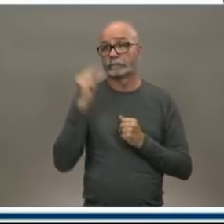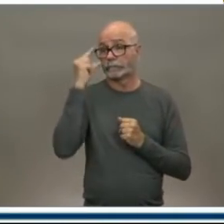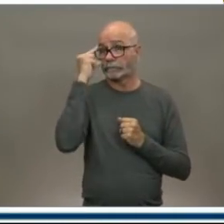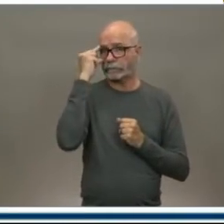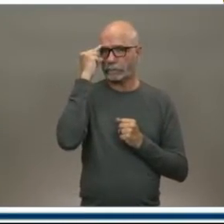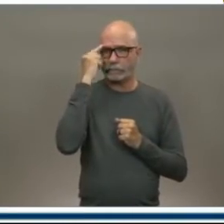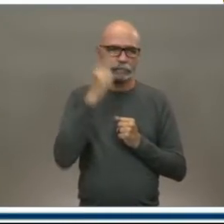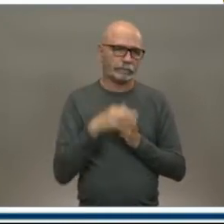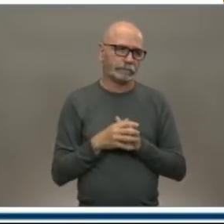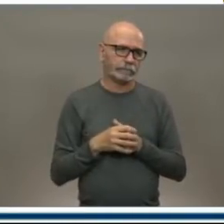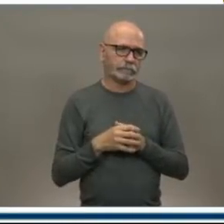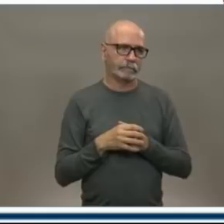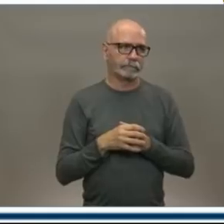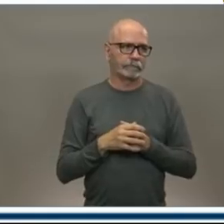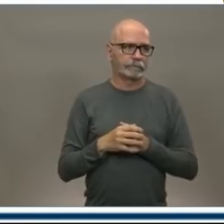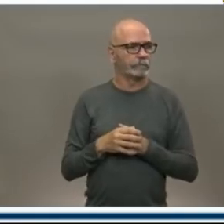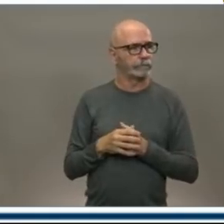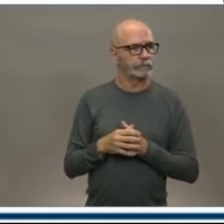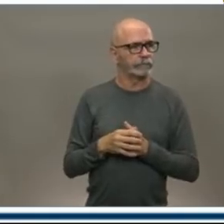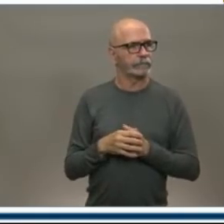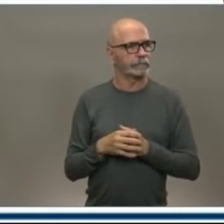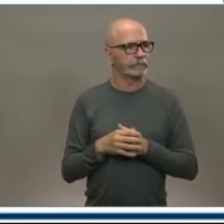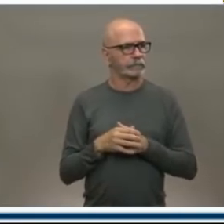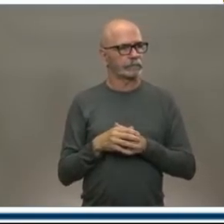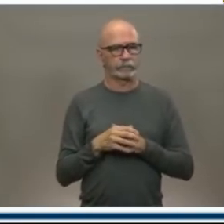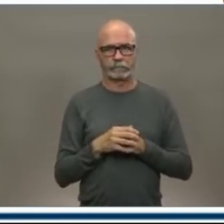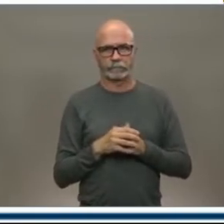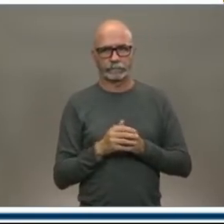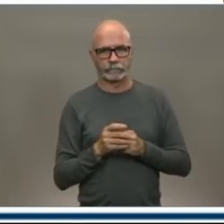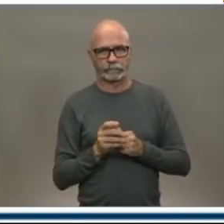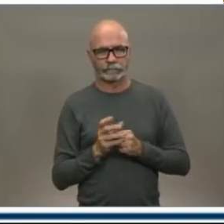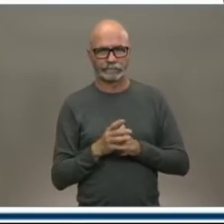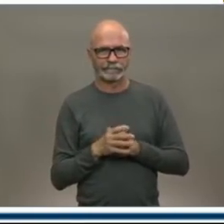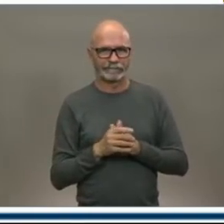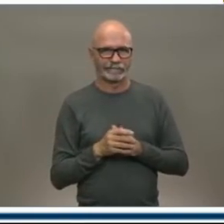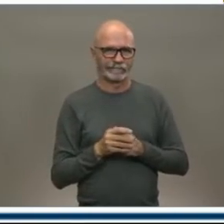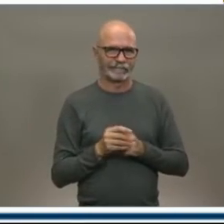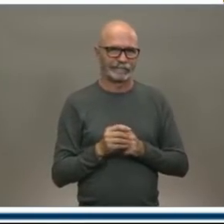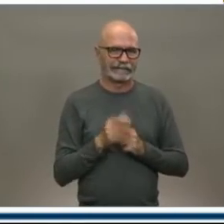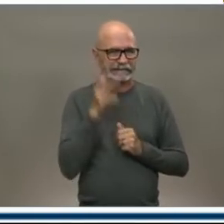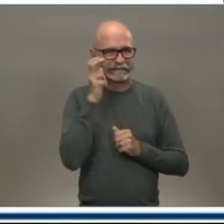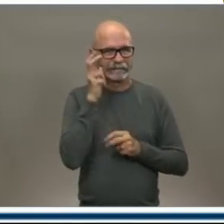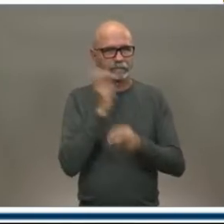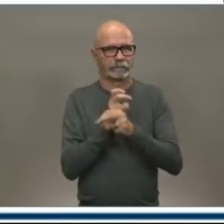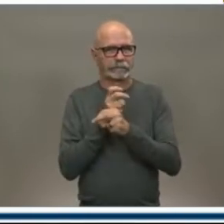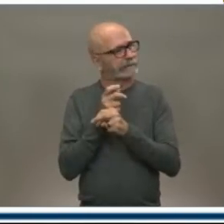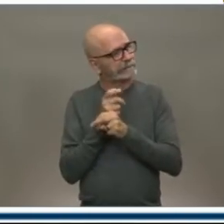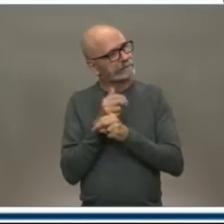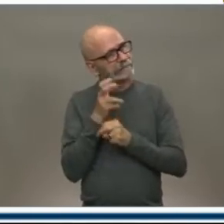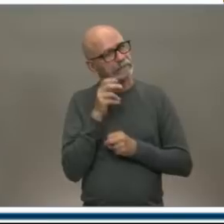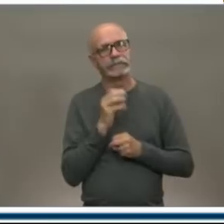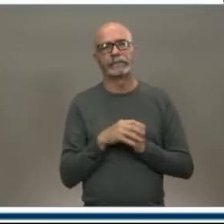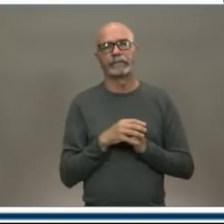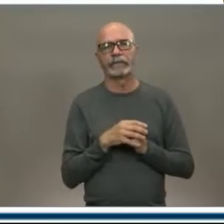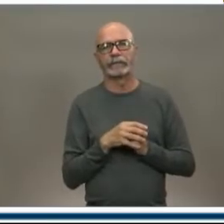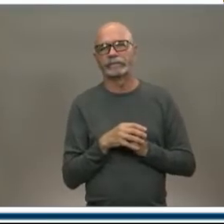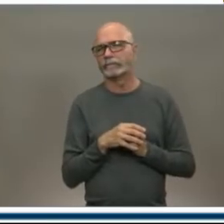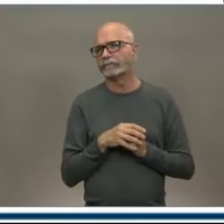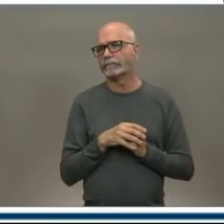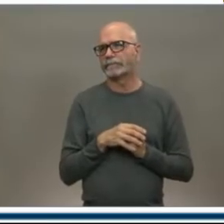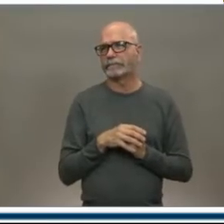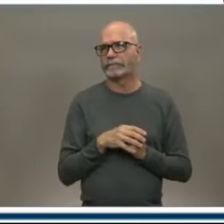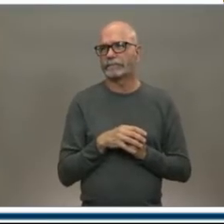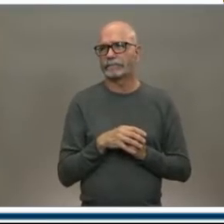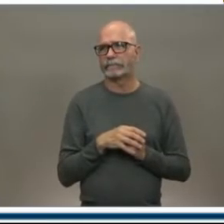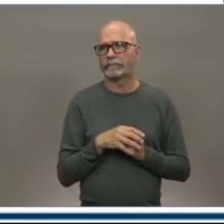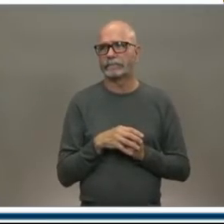Hi there. Sorry. Premier, I just wanted to follow up on Brian's question. Why haven't you recalled the House for the fall sitting?